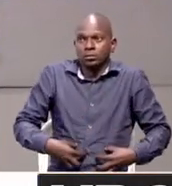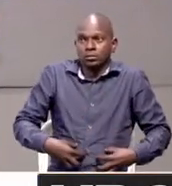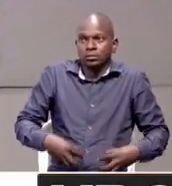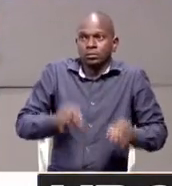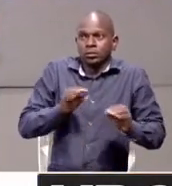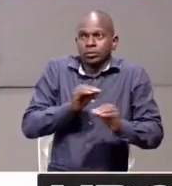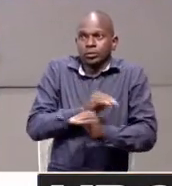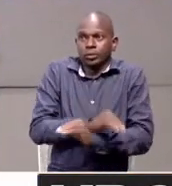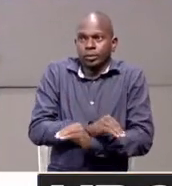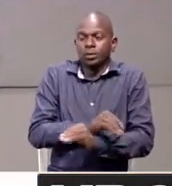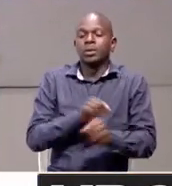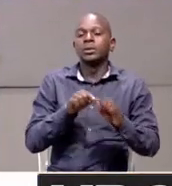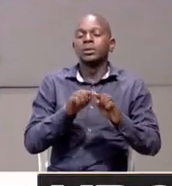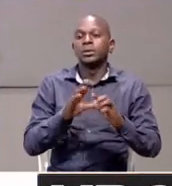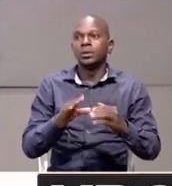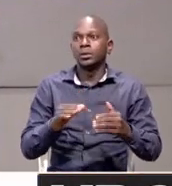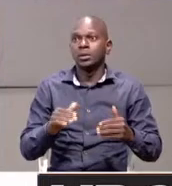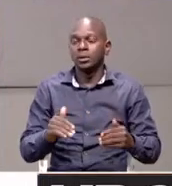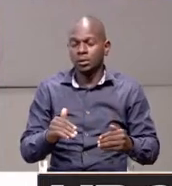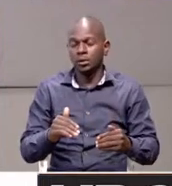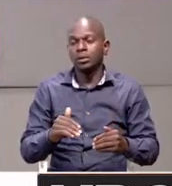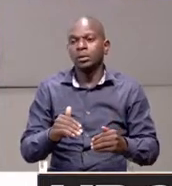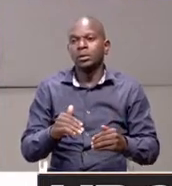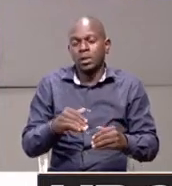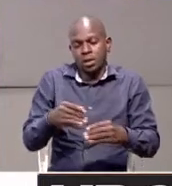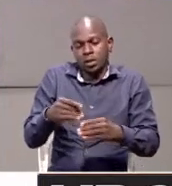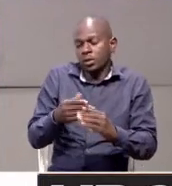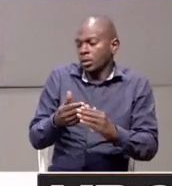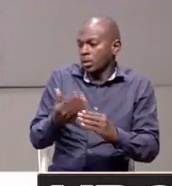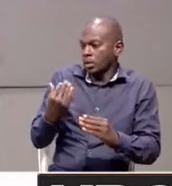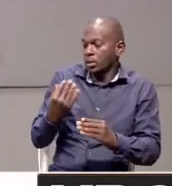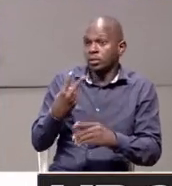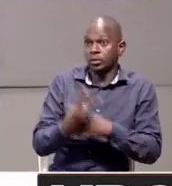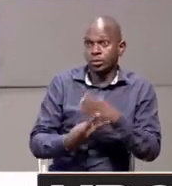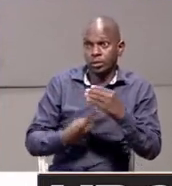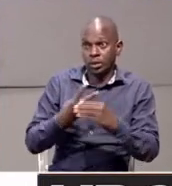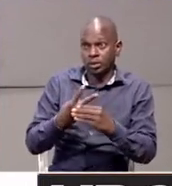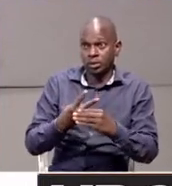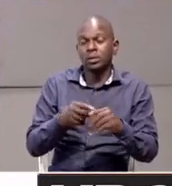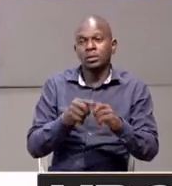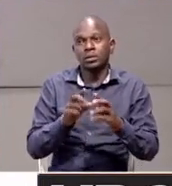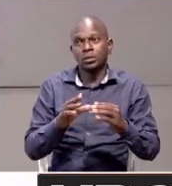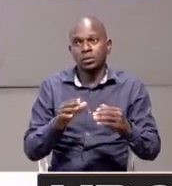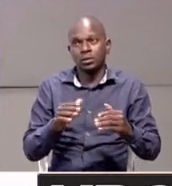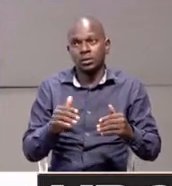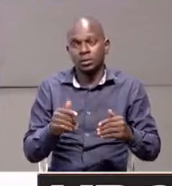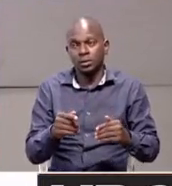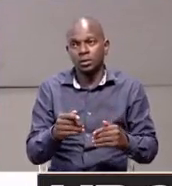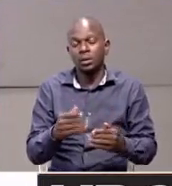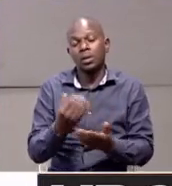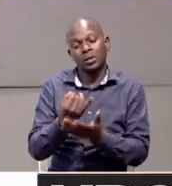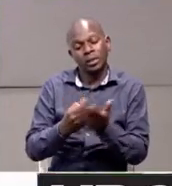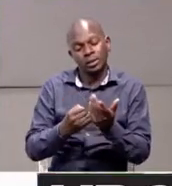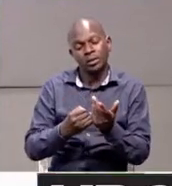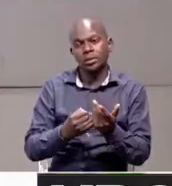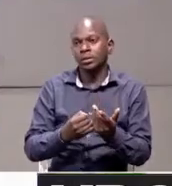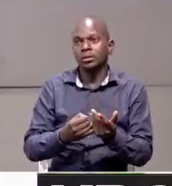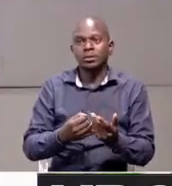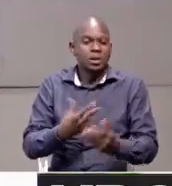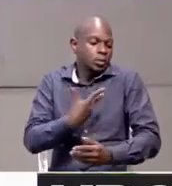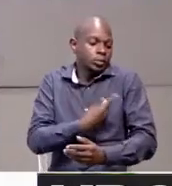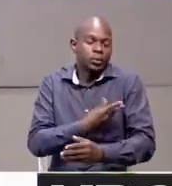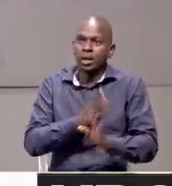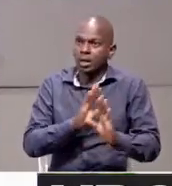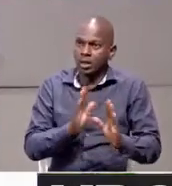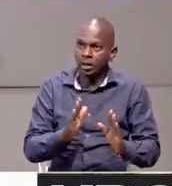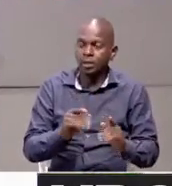organ transplant clients within the last 2 years. And those ones who are having AIDS.